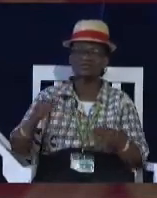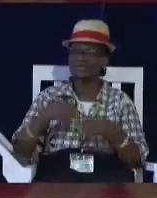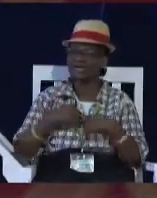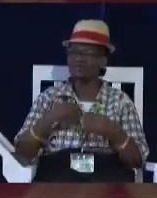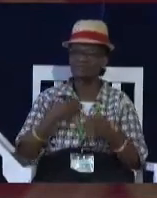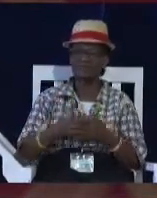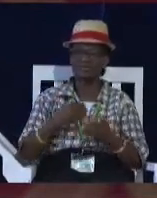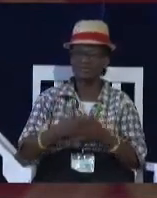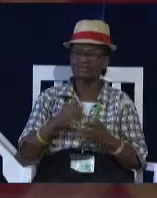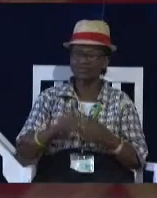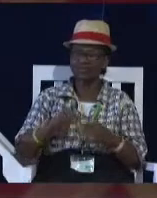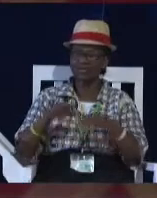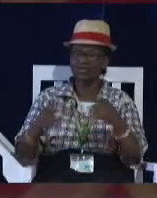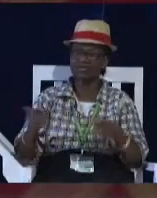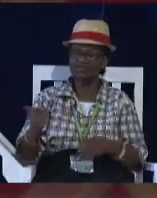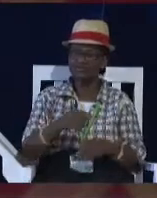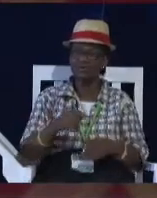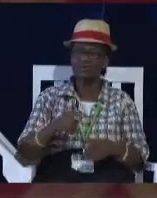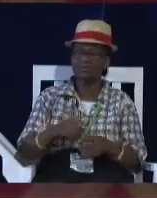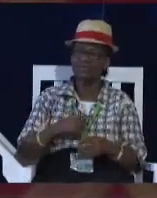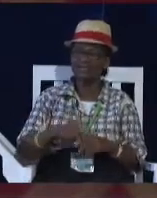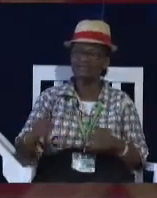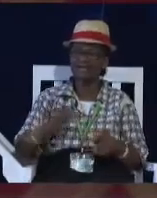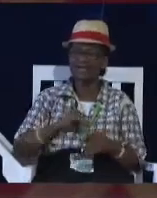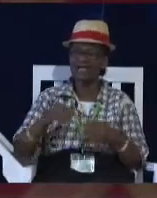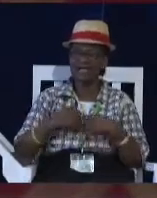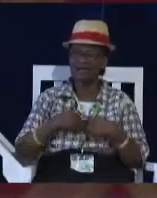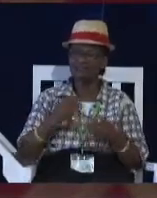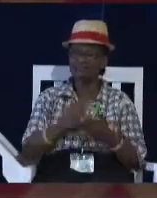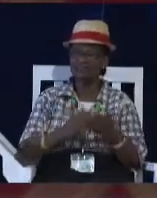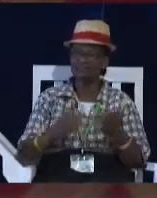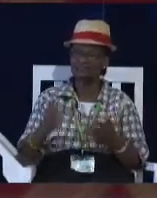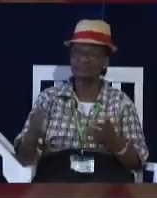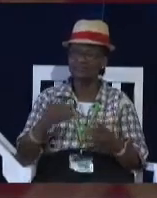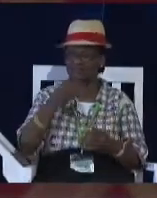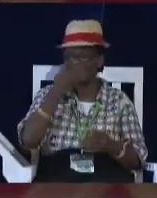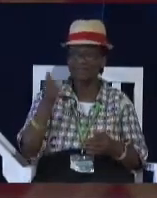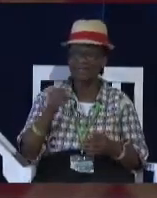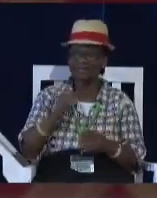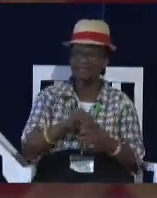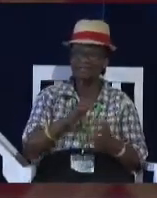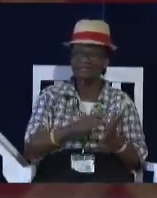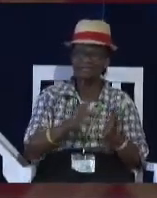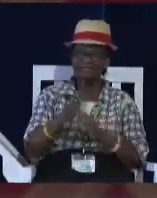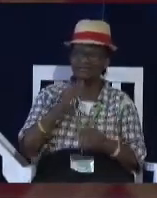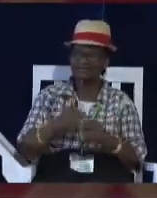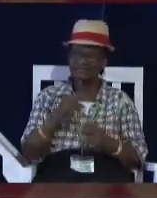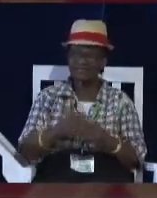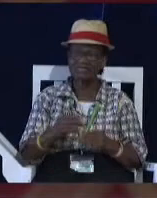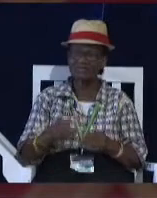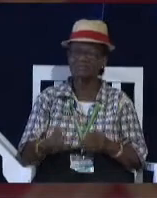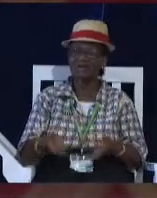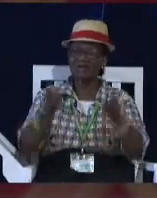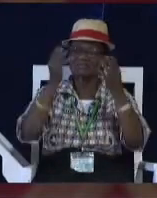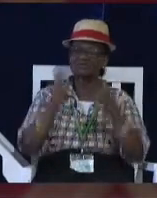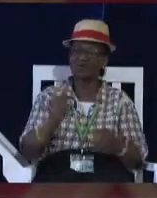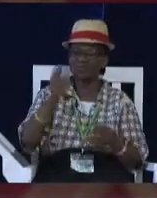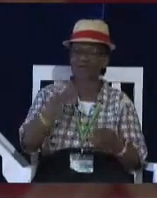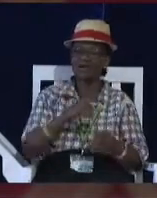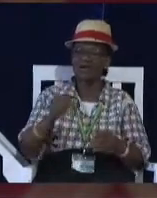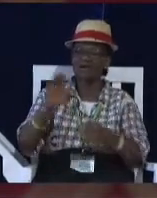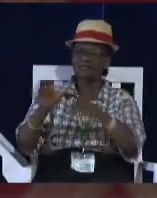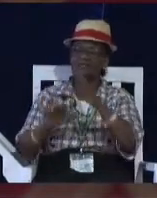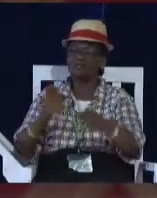something better. In the name of Jesus, rise up and walk. Grabbed him by the hand. The healing